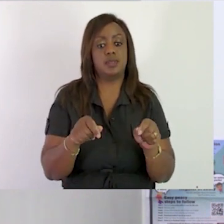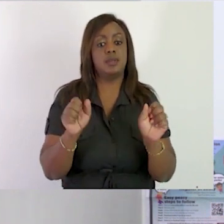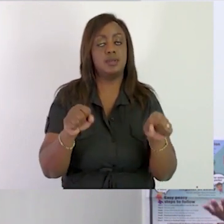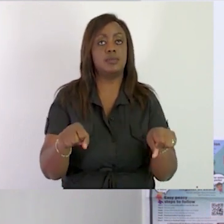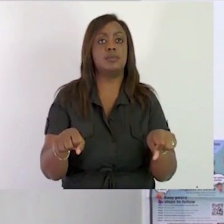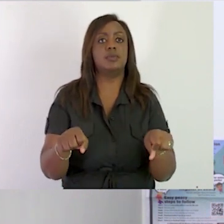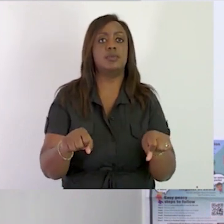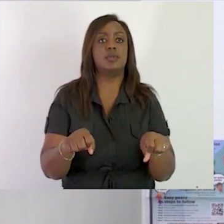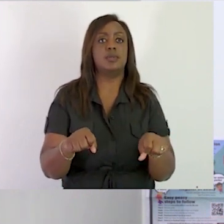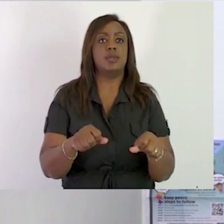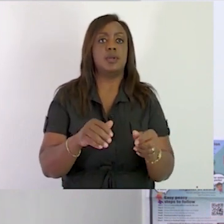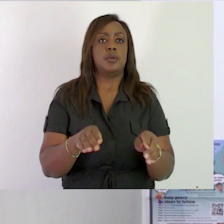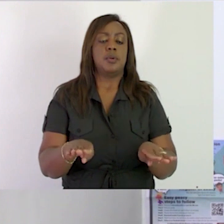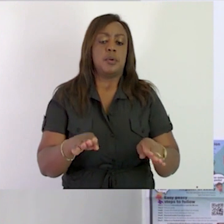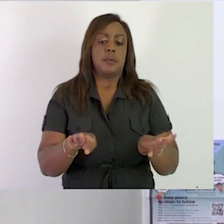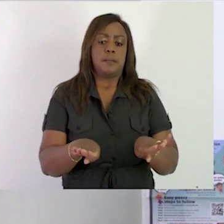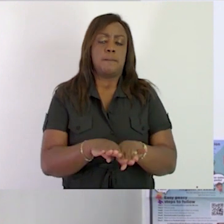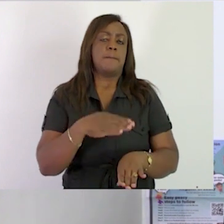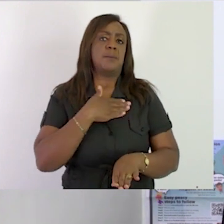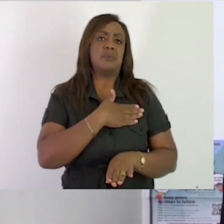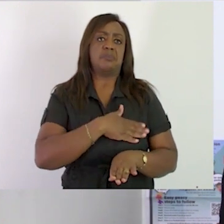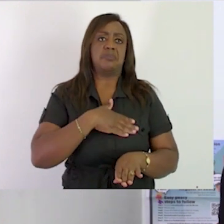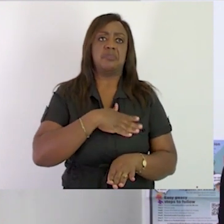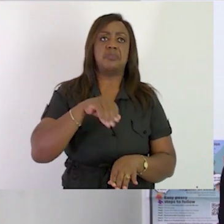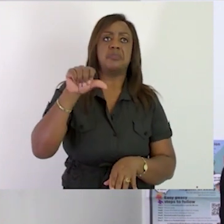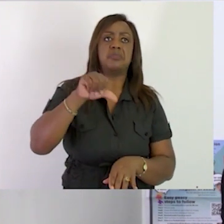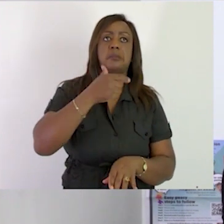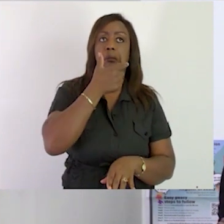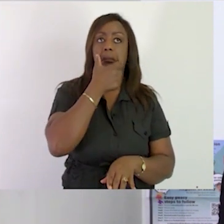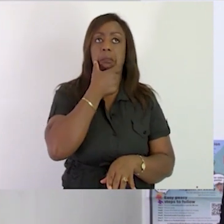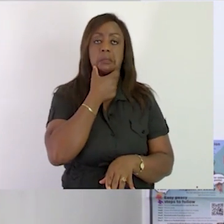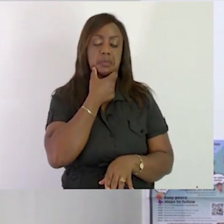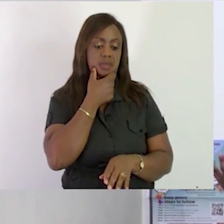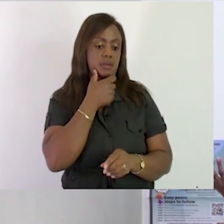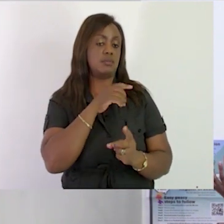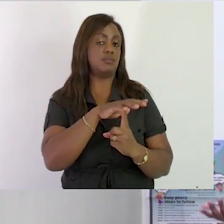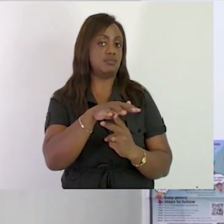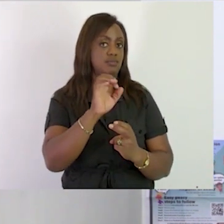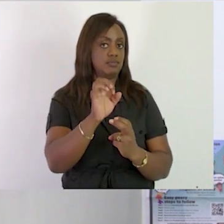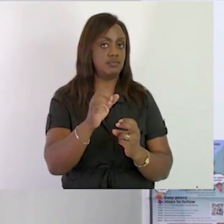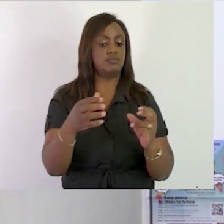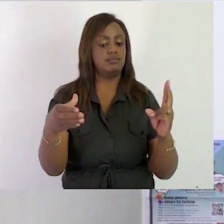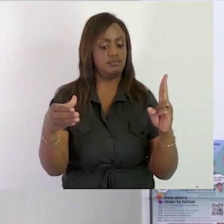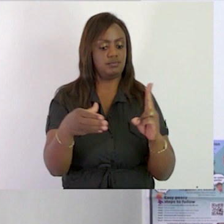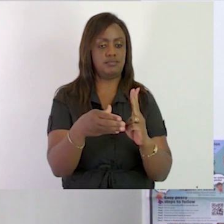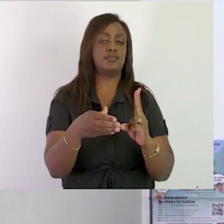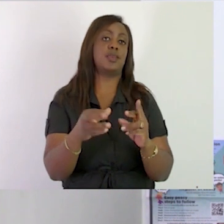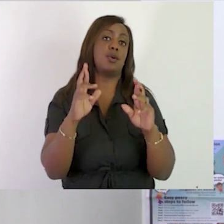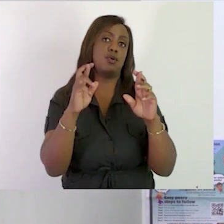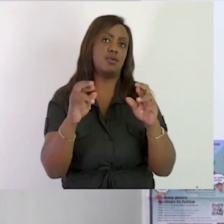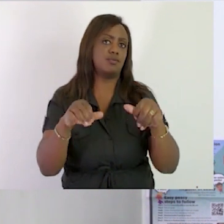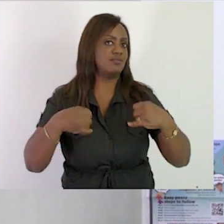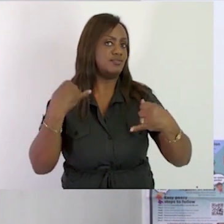of feelings of family members and just the community at large. I hope you have enjoyed today's lesson. So let's